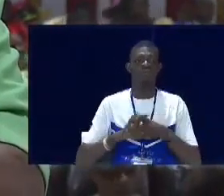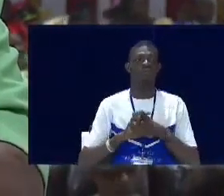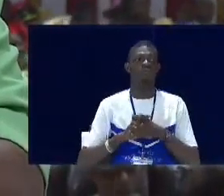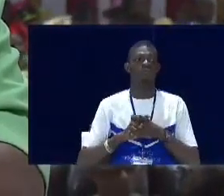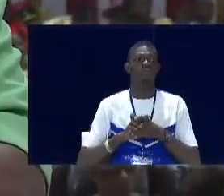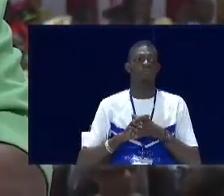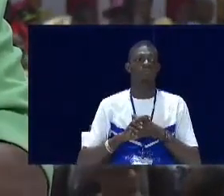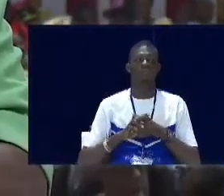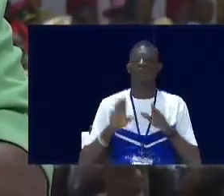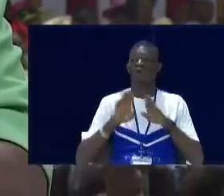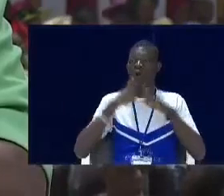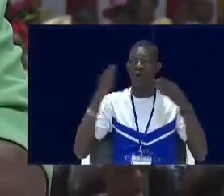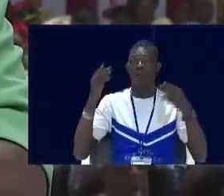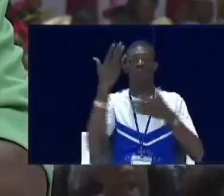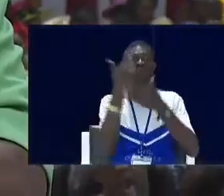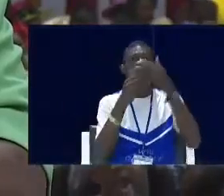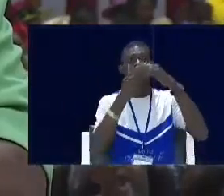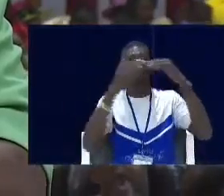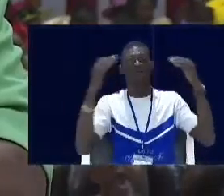Open the